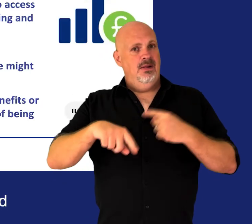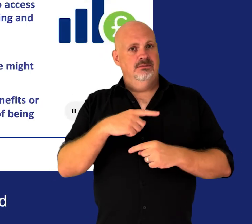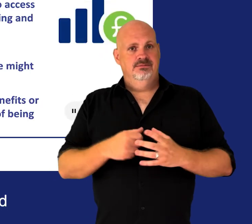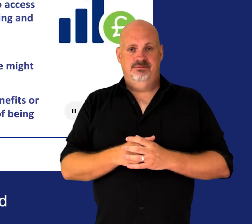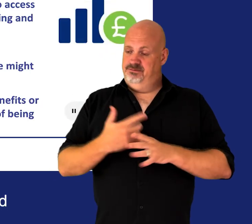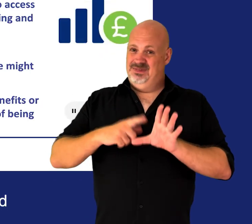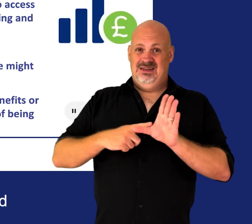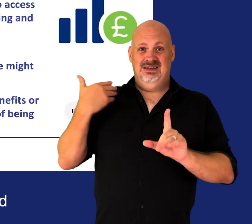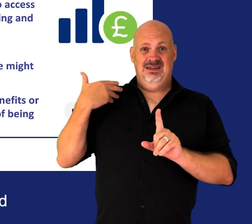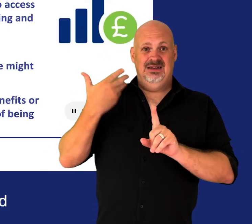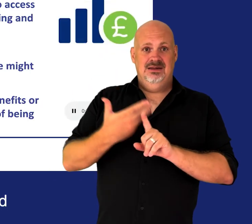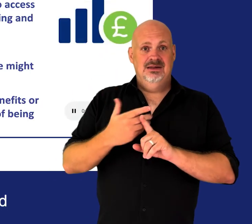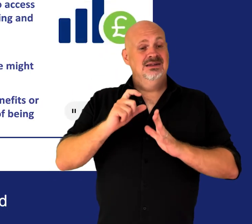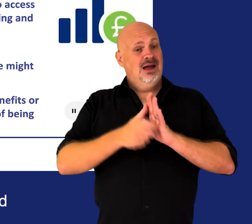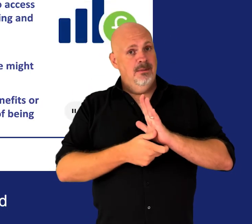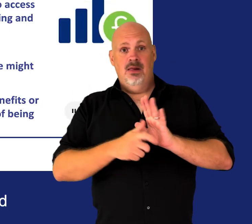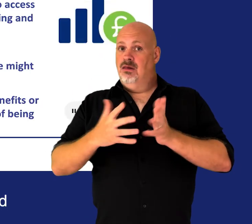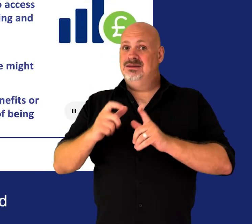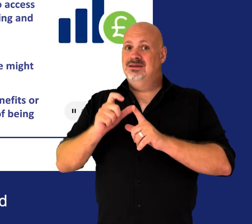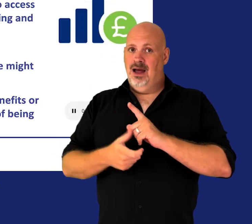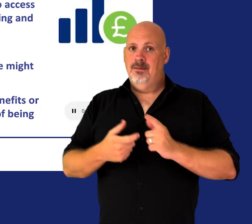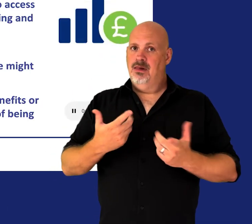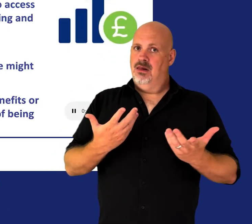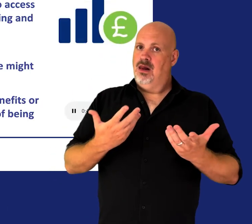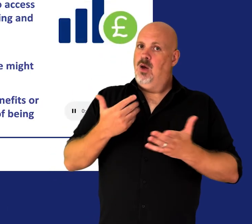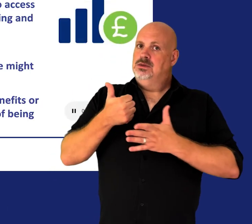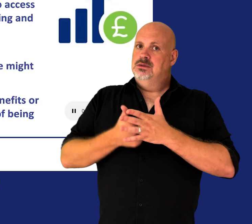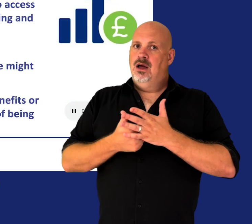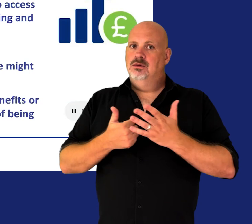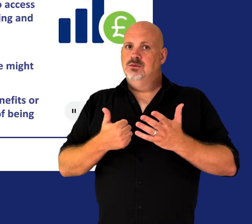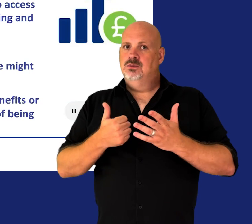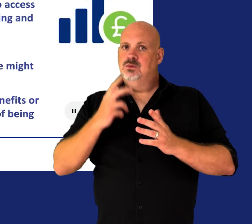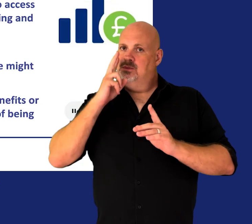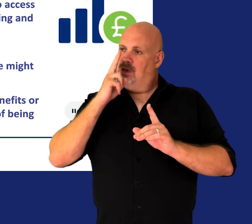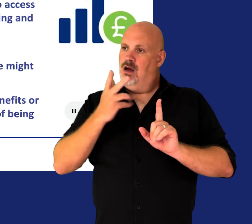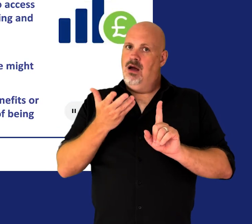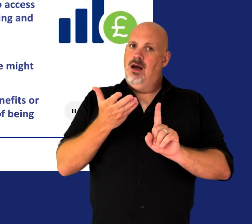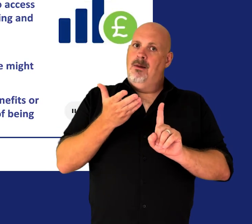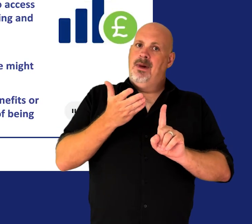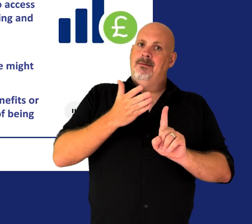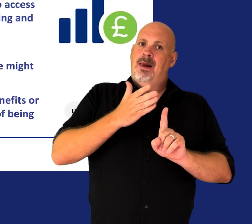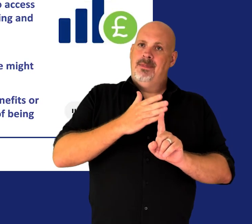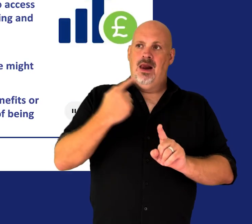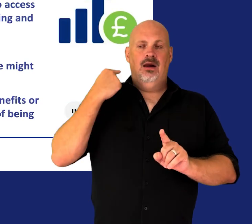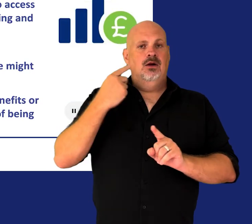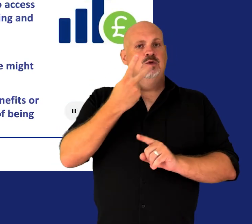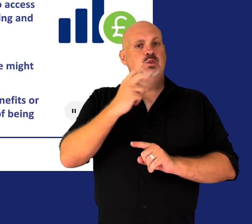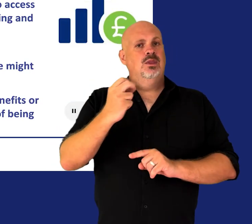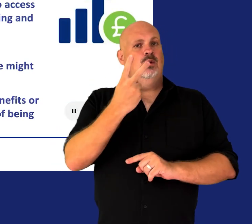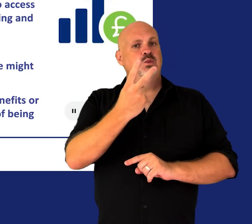as in previous years, disabled and non-disabled people responded similarly, and this is now returning to the difference seen in